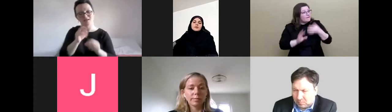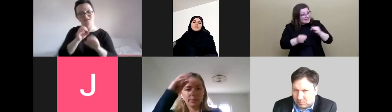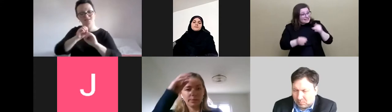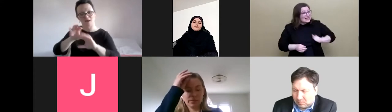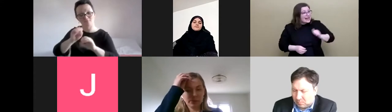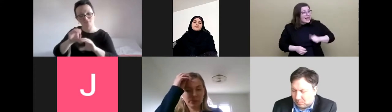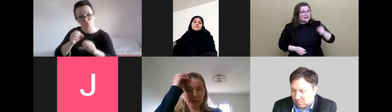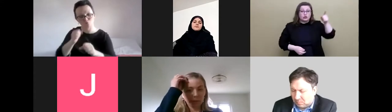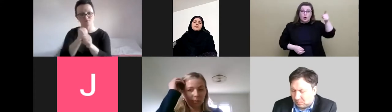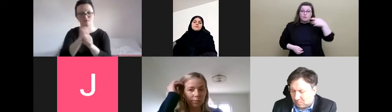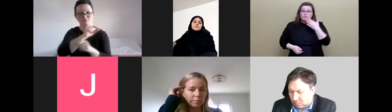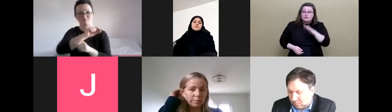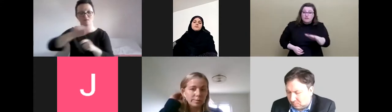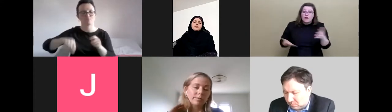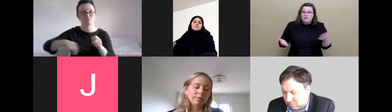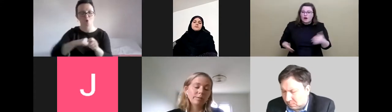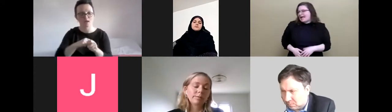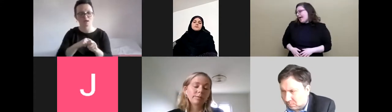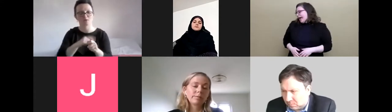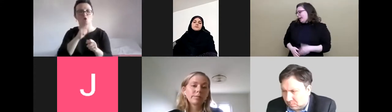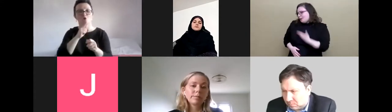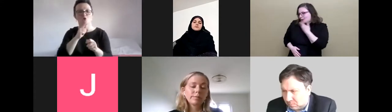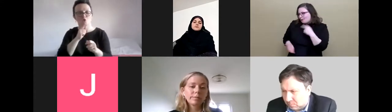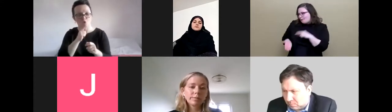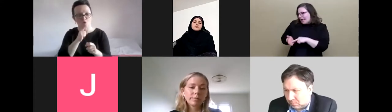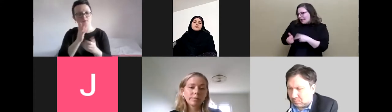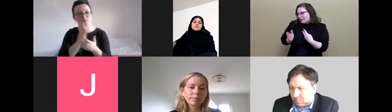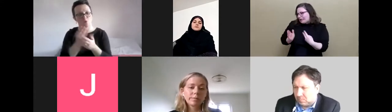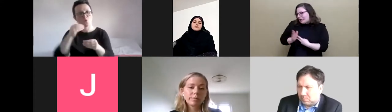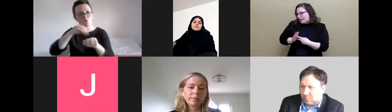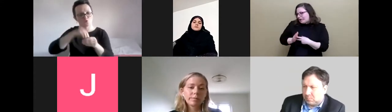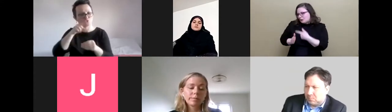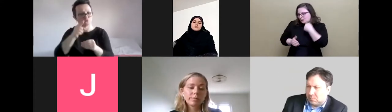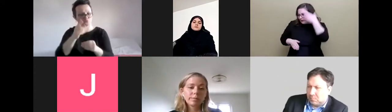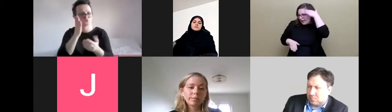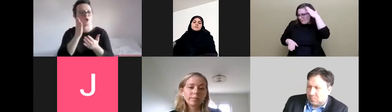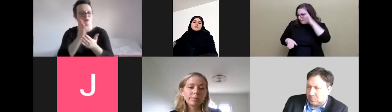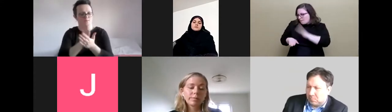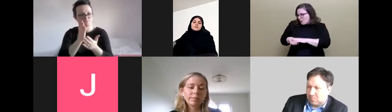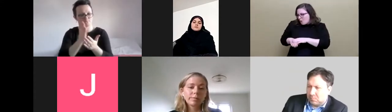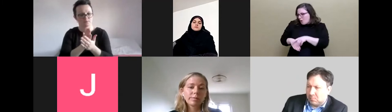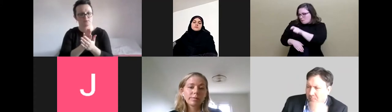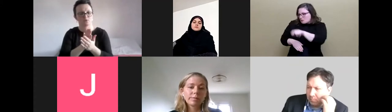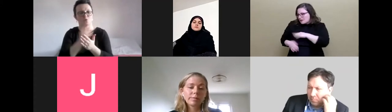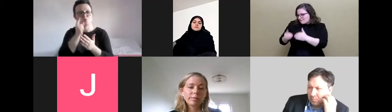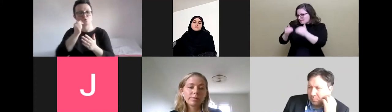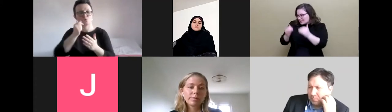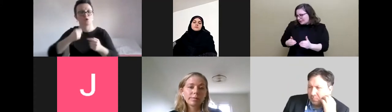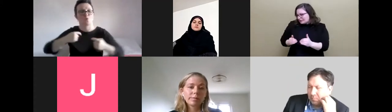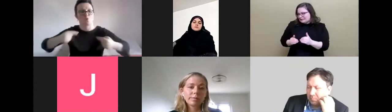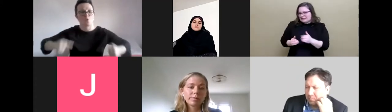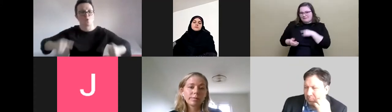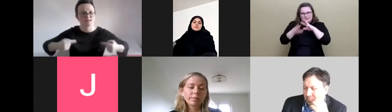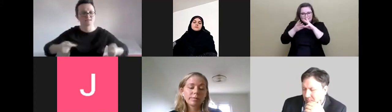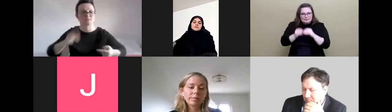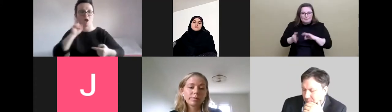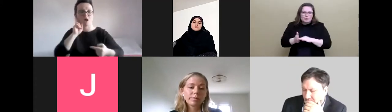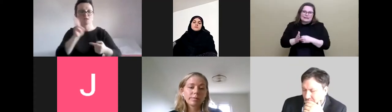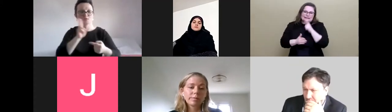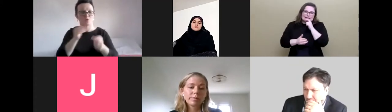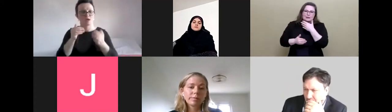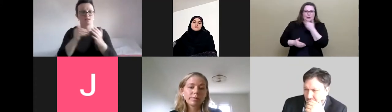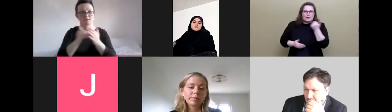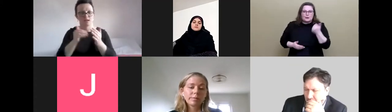They didn't consider persons with disabilities when they were writing their projects. They didn't think about